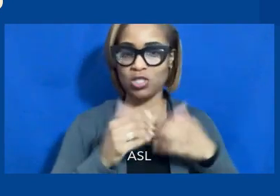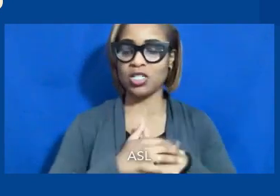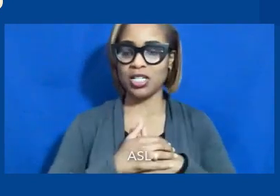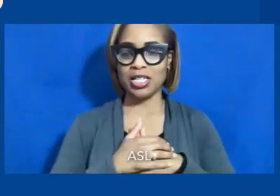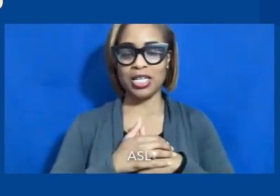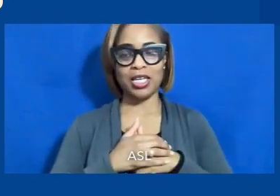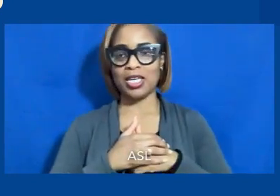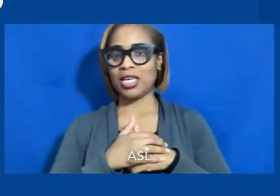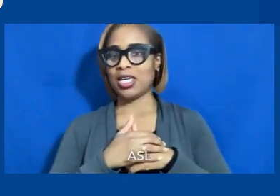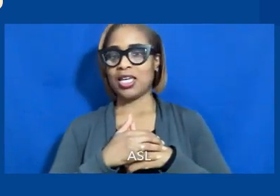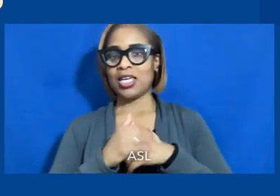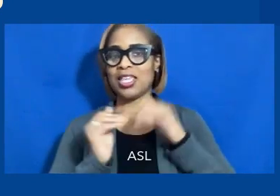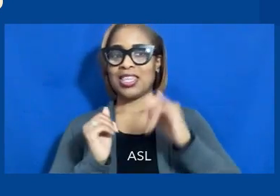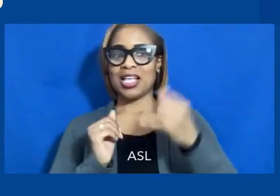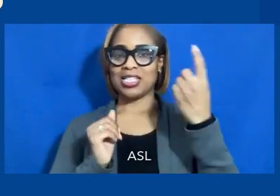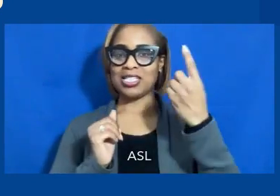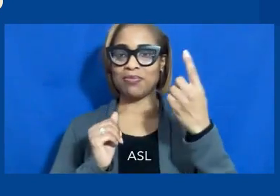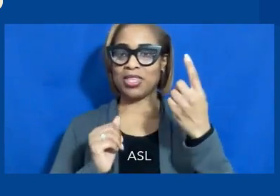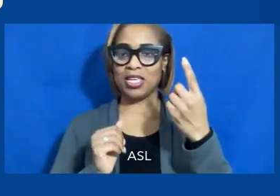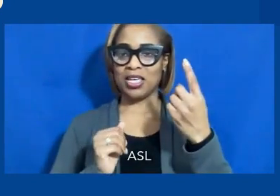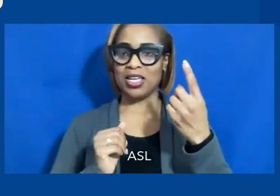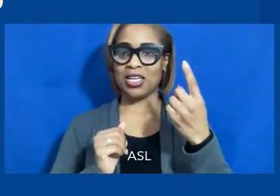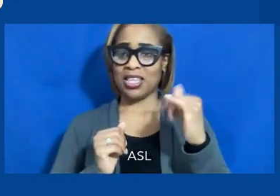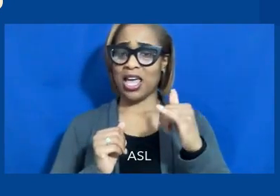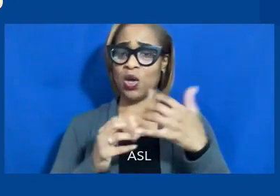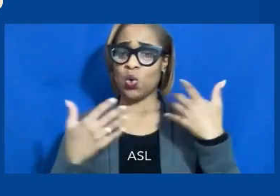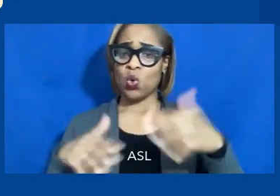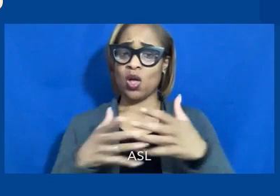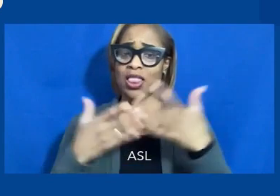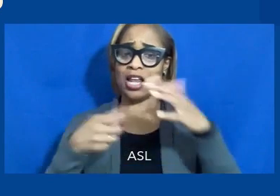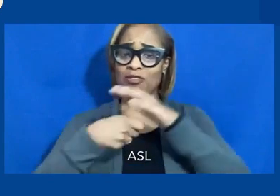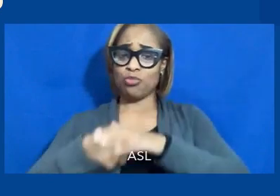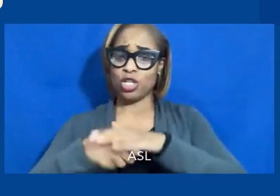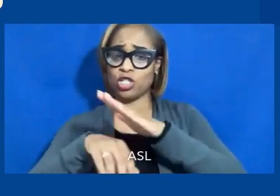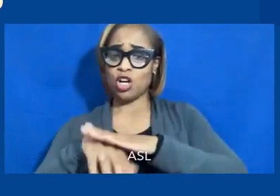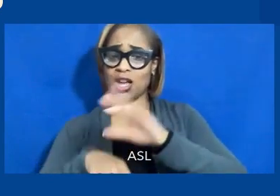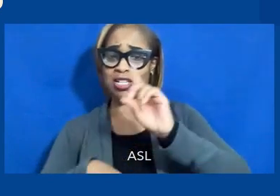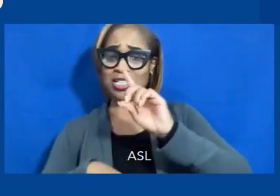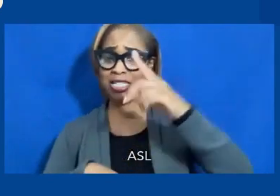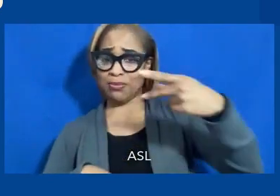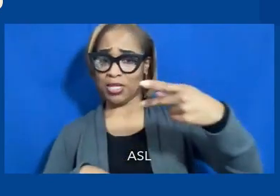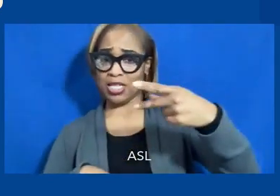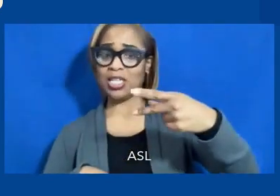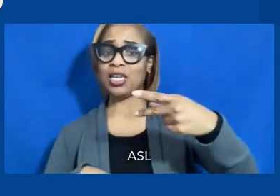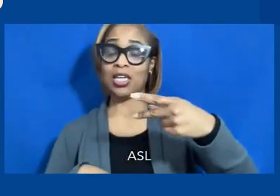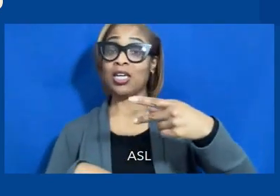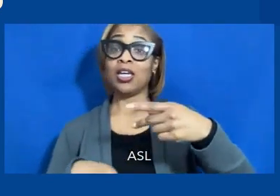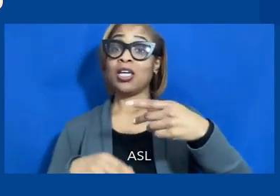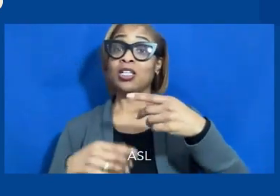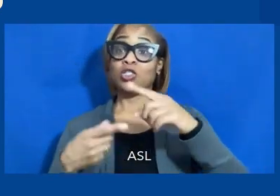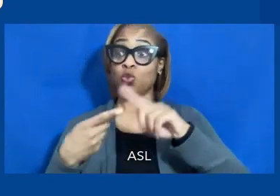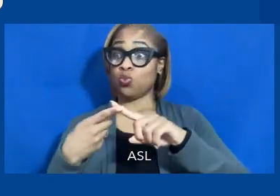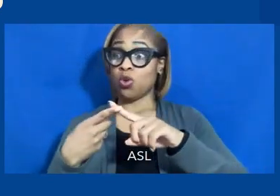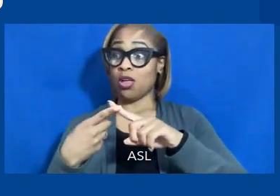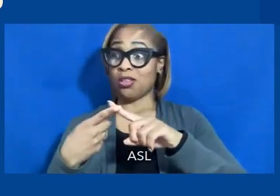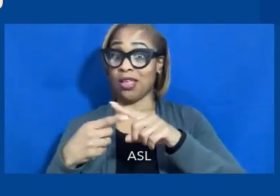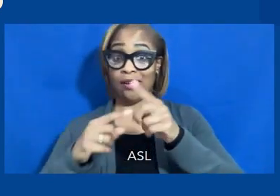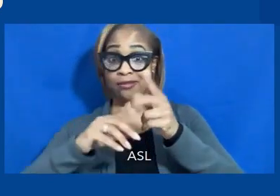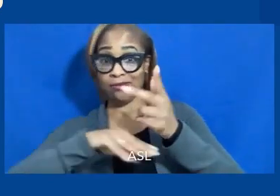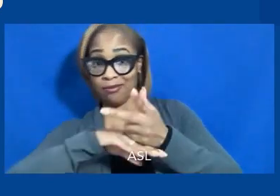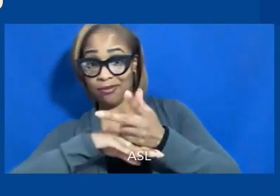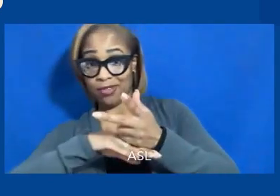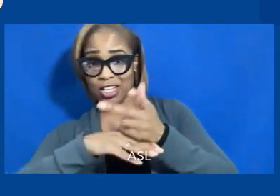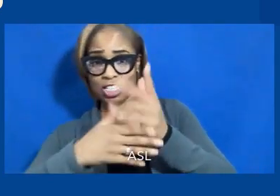that puts a lot of pressure on the DP to, one, capture a story that you're maybe not